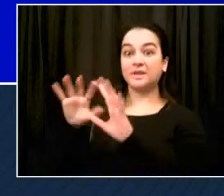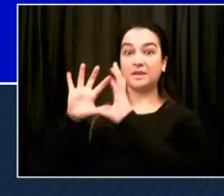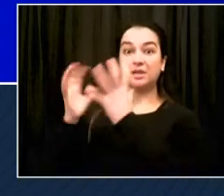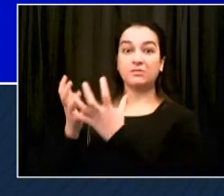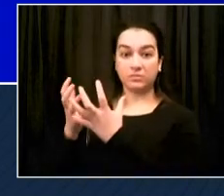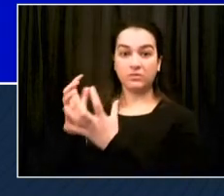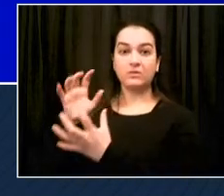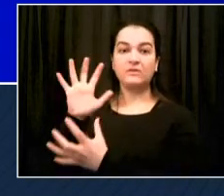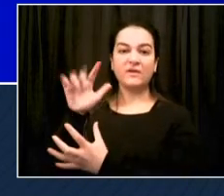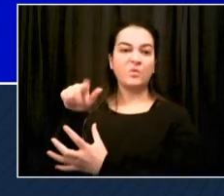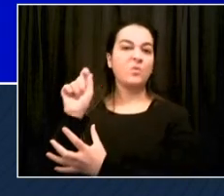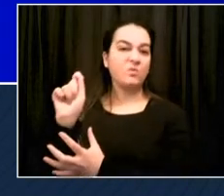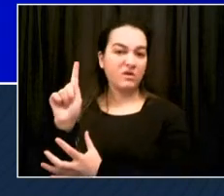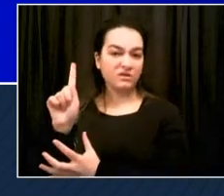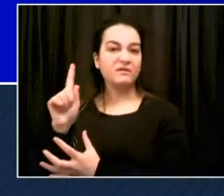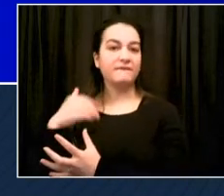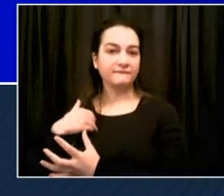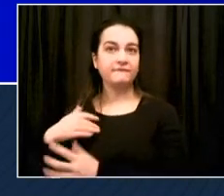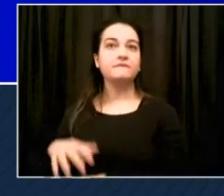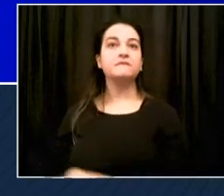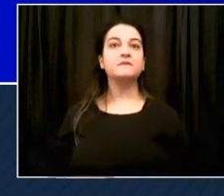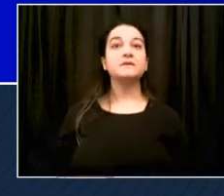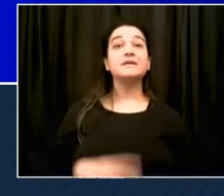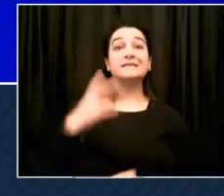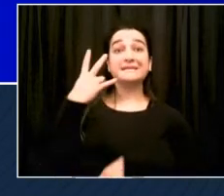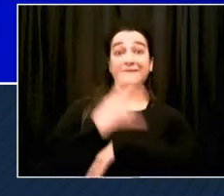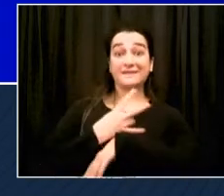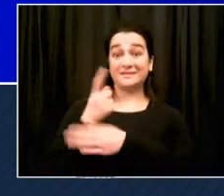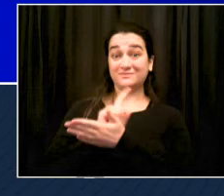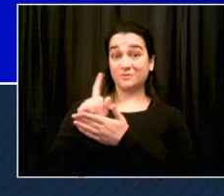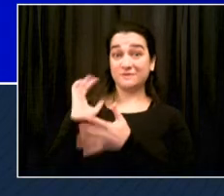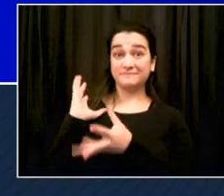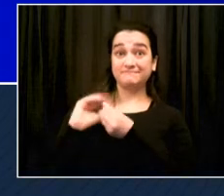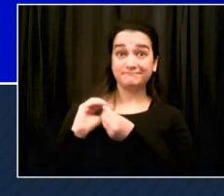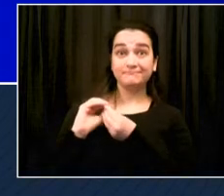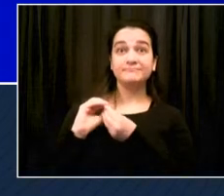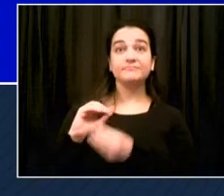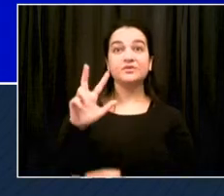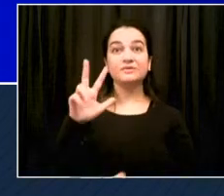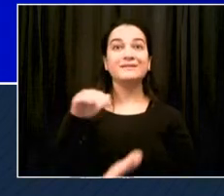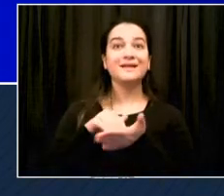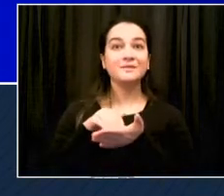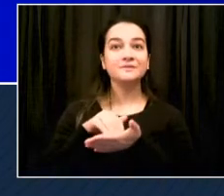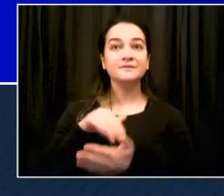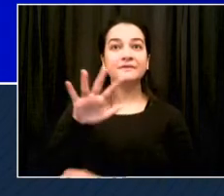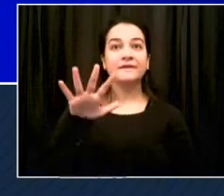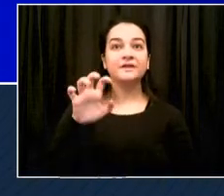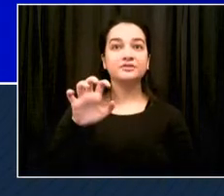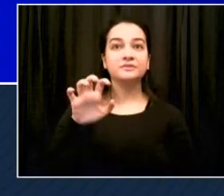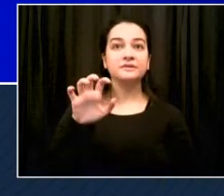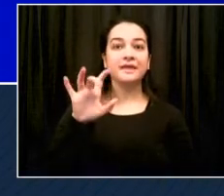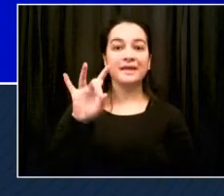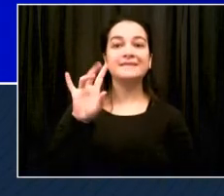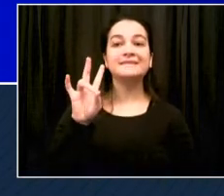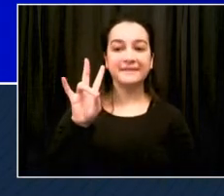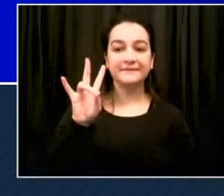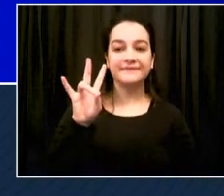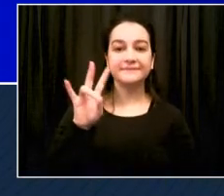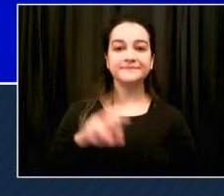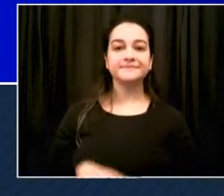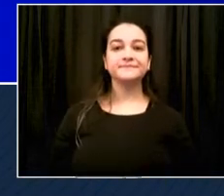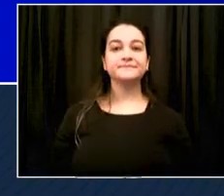seven-day average today, 3,587 cases. Number three, percentage of people testing positive citywide